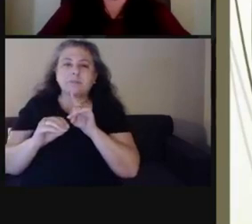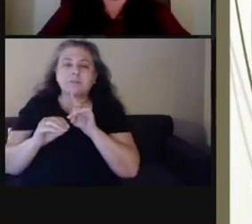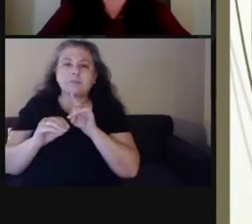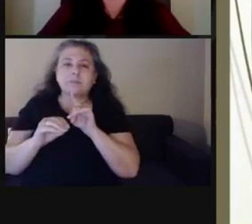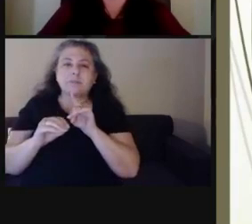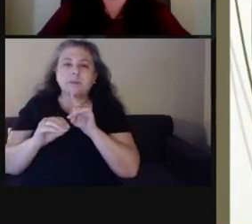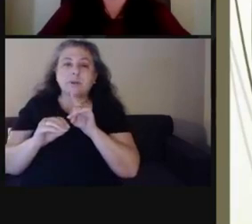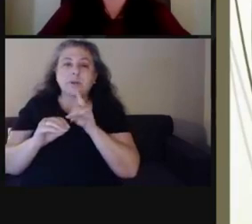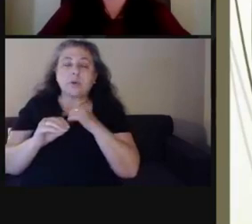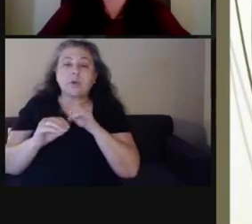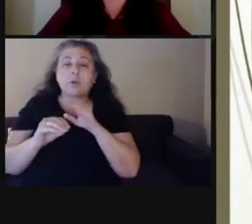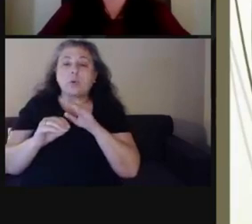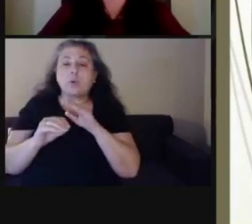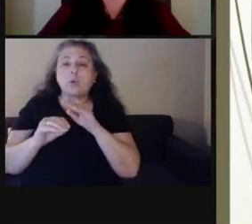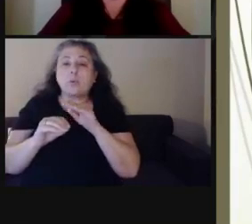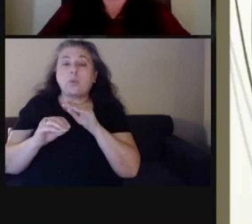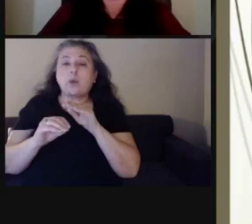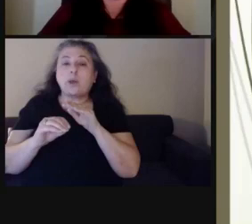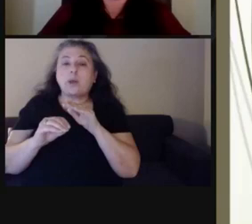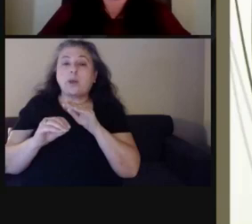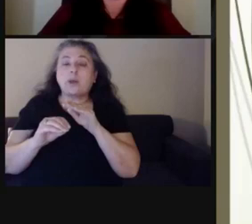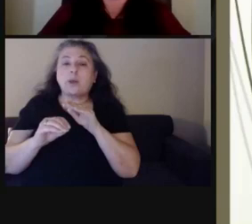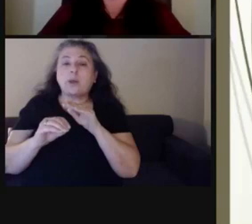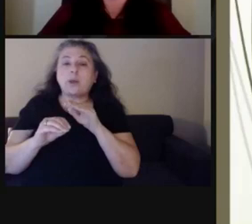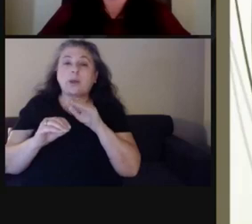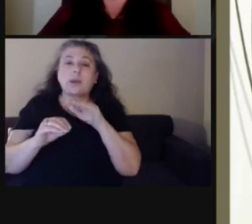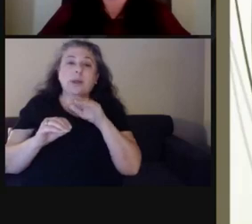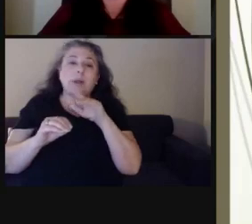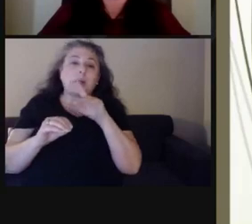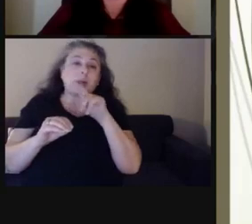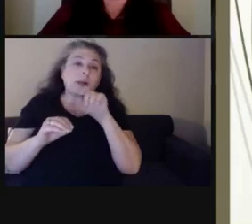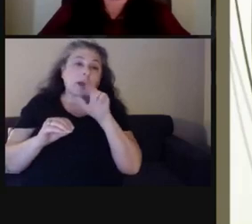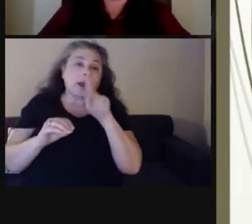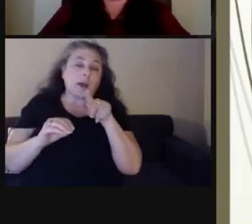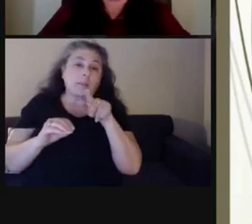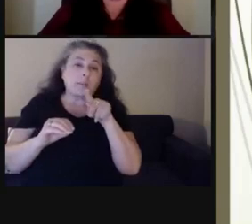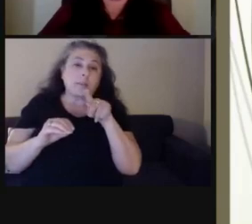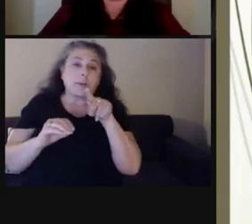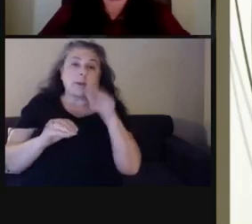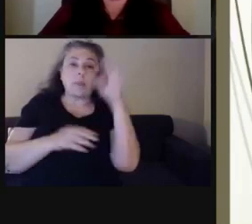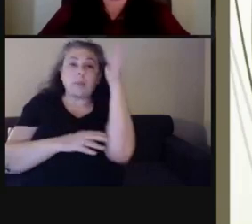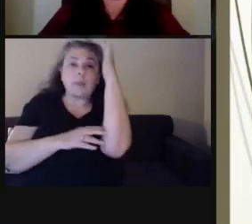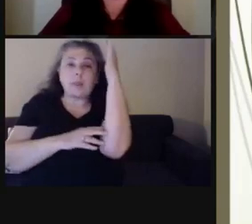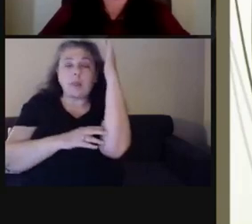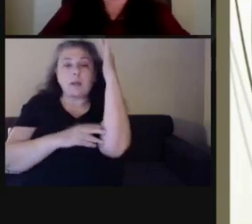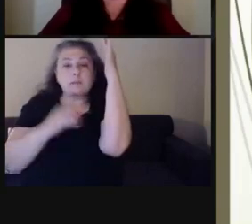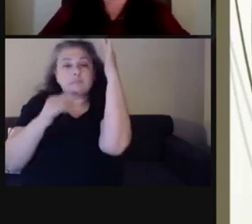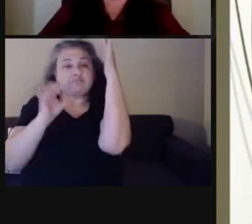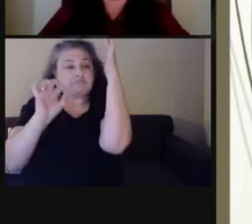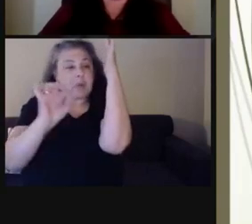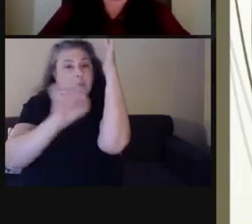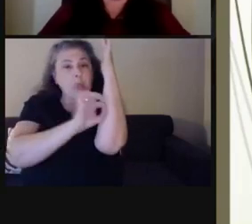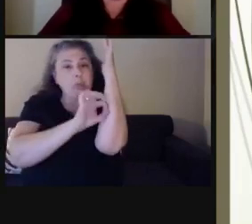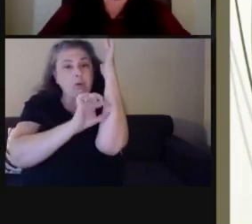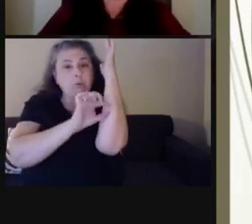we tap the maple trees in the winter time, or in the springtime, we tap the maple trees